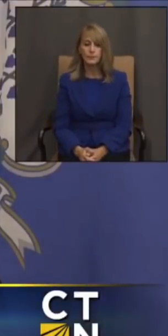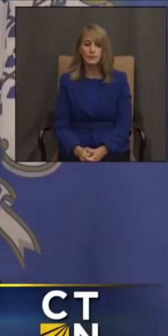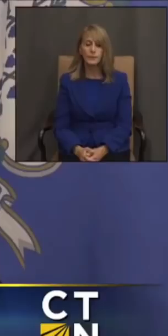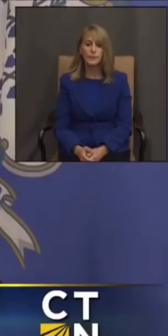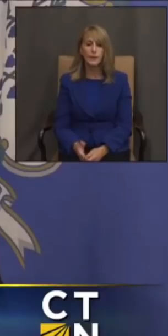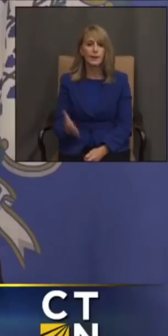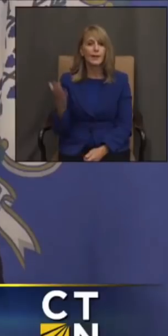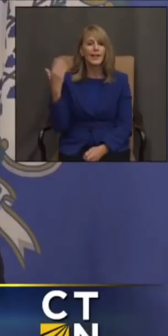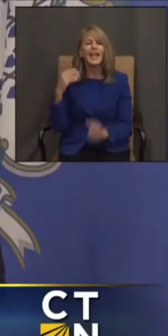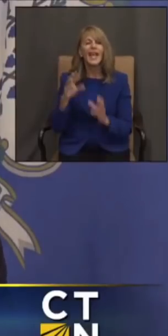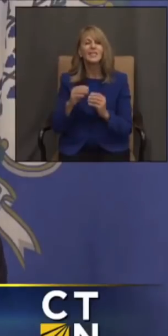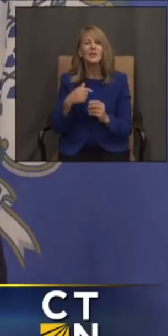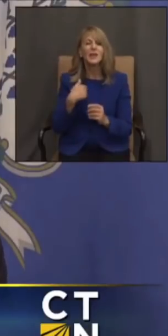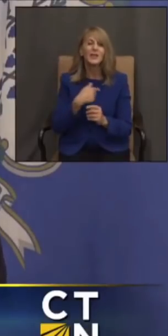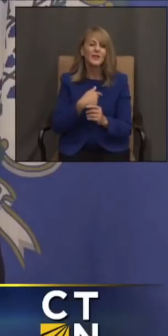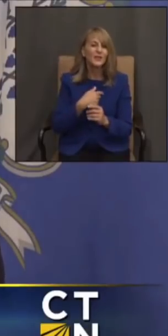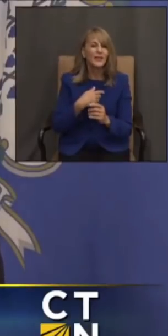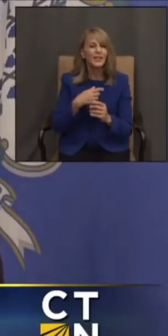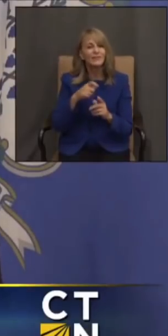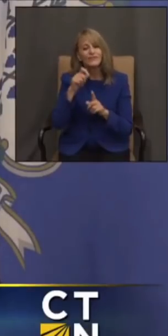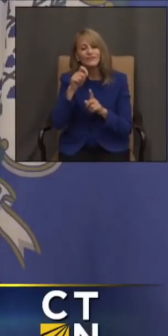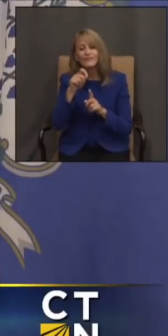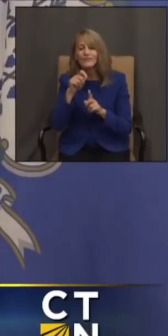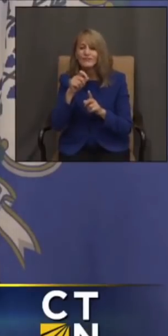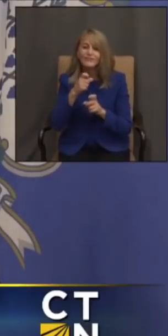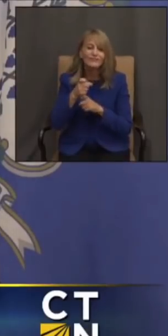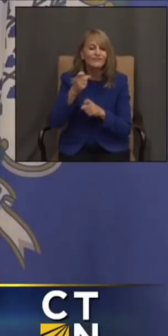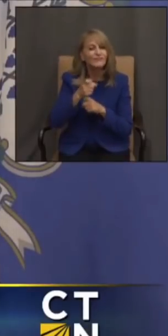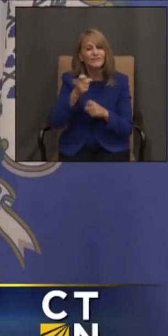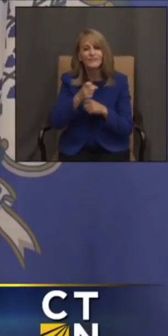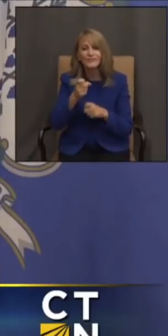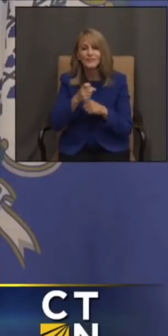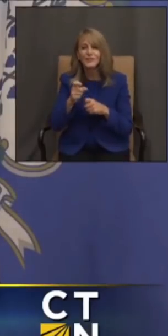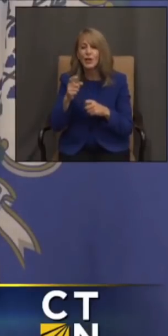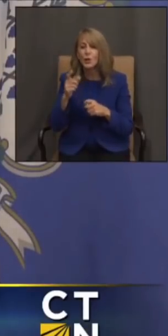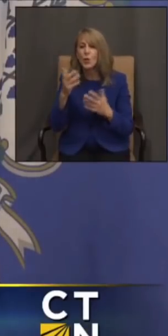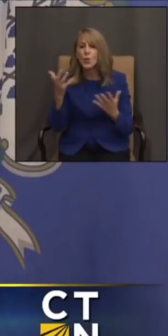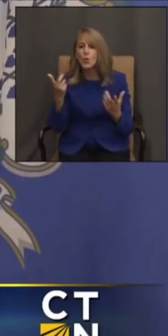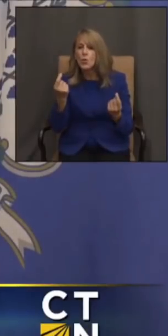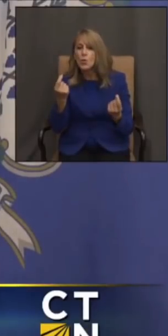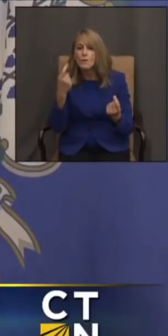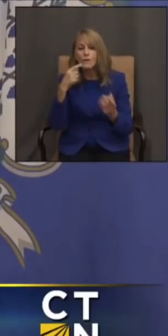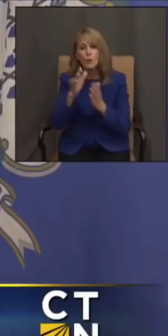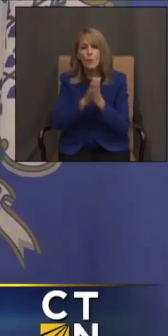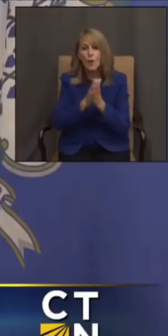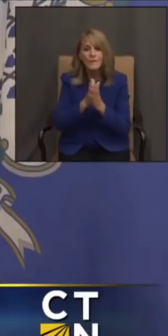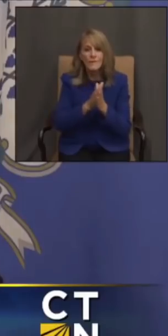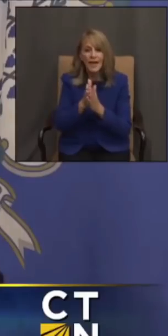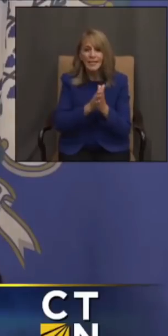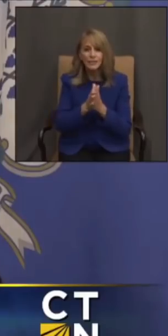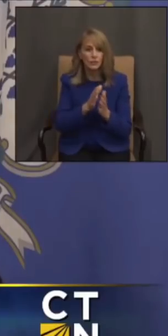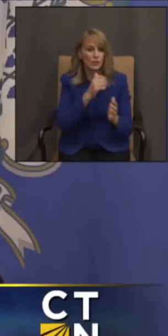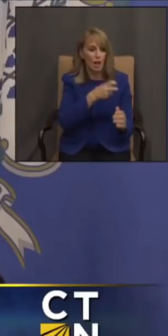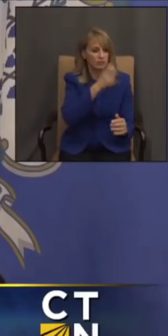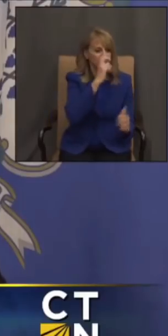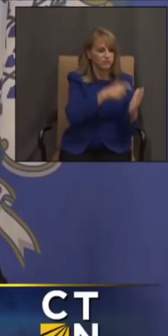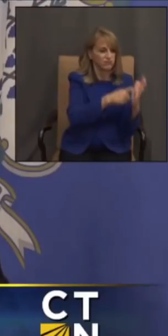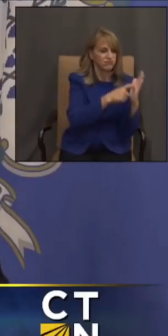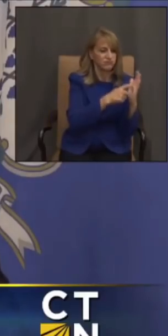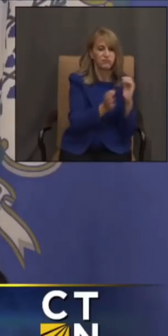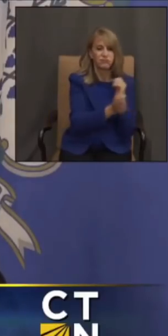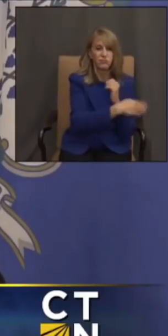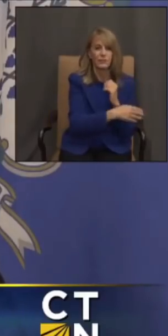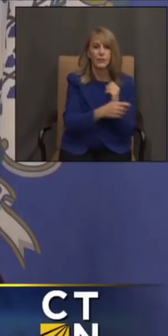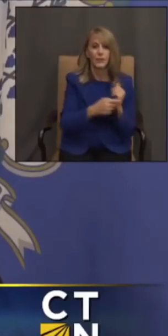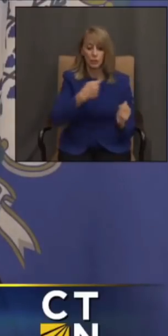of teasing a little bit about the type of incentives that other places are using, as opposed to mandates incentives.